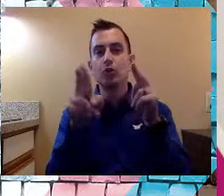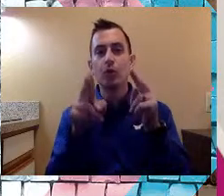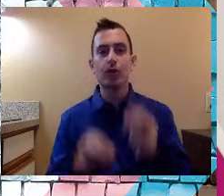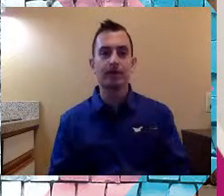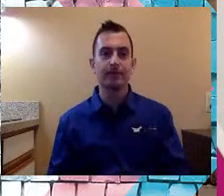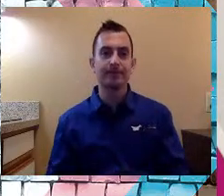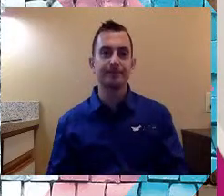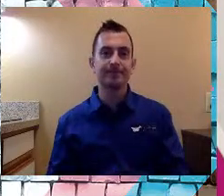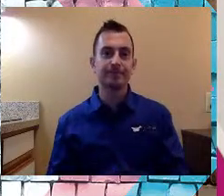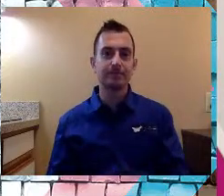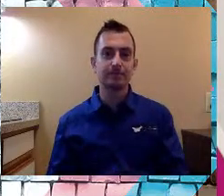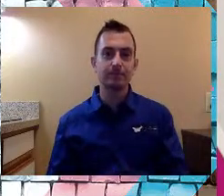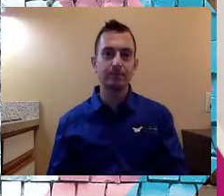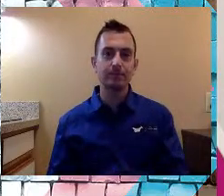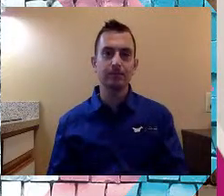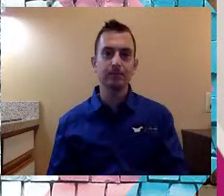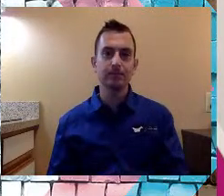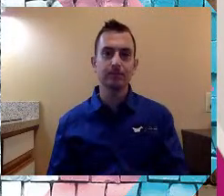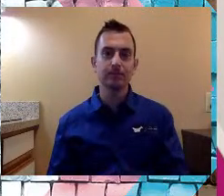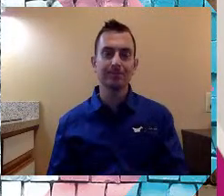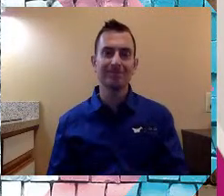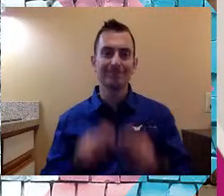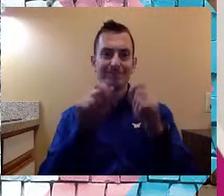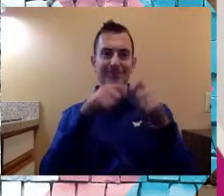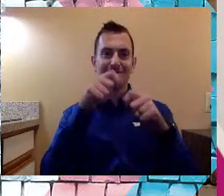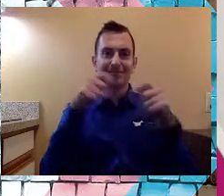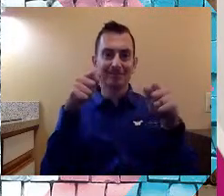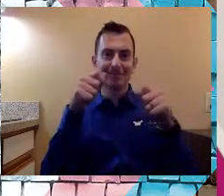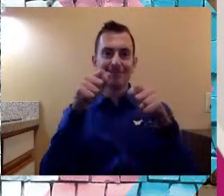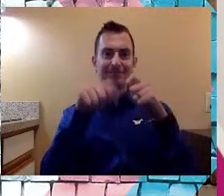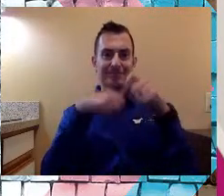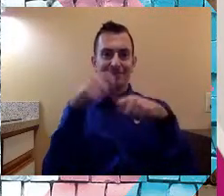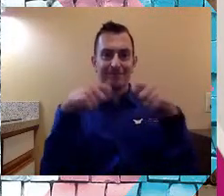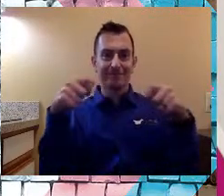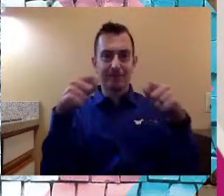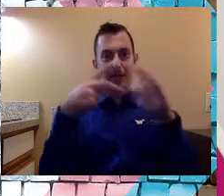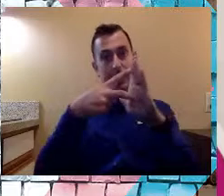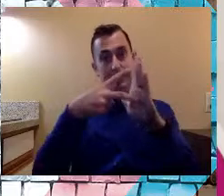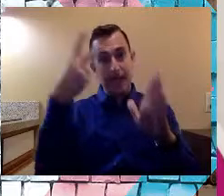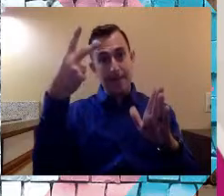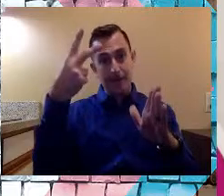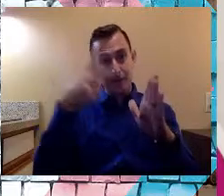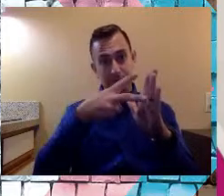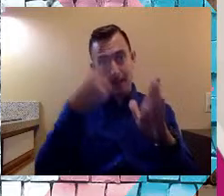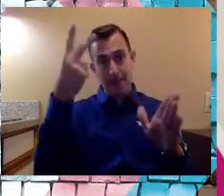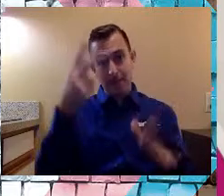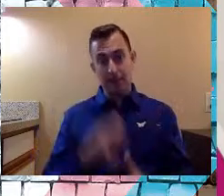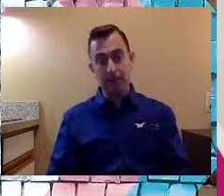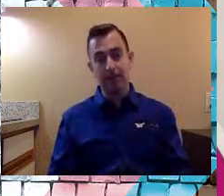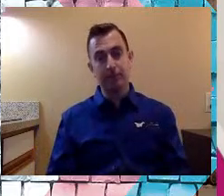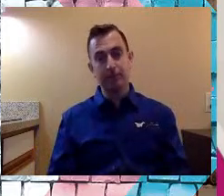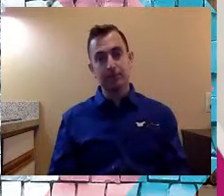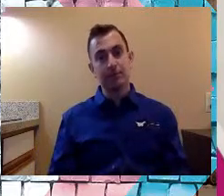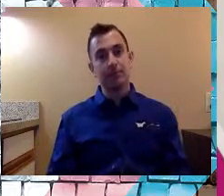And you want to tie, I think you should tie these twice also. And then the purple